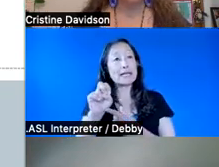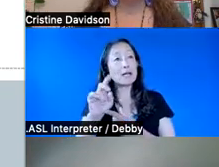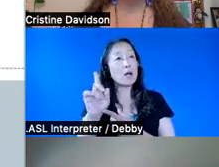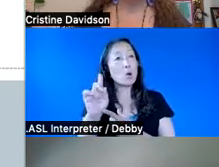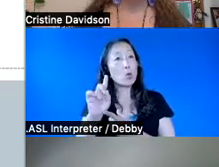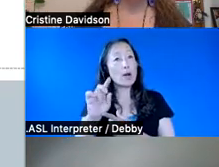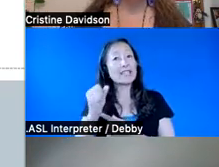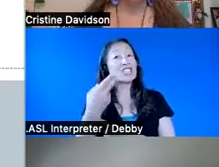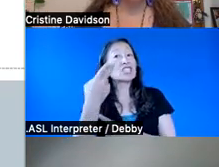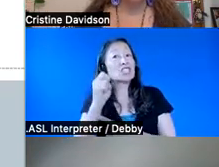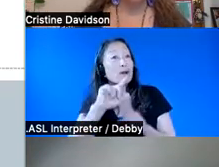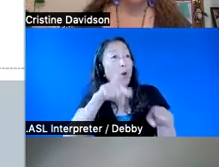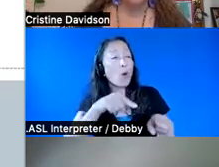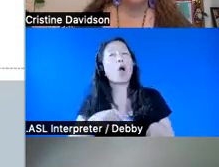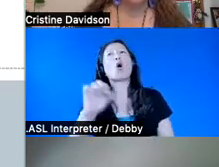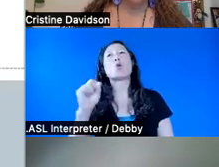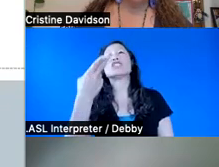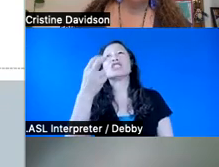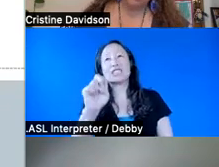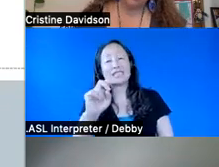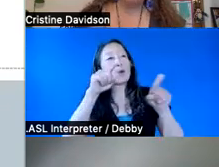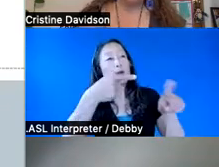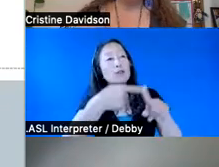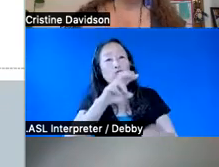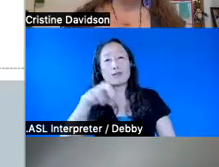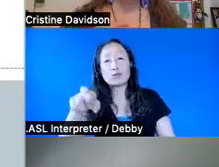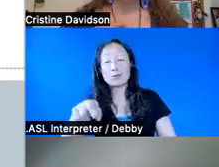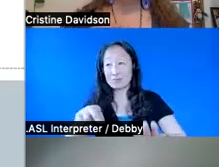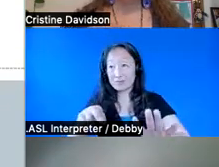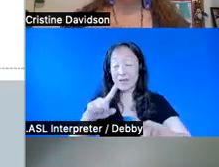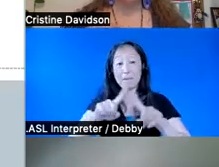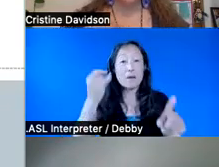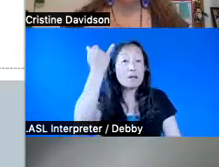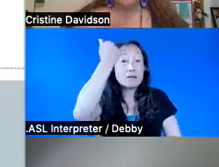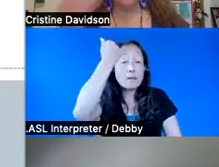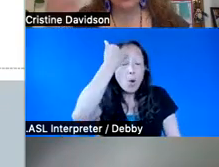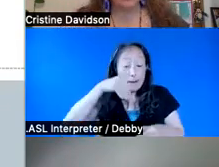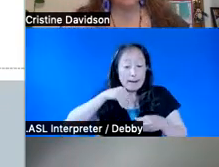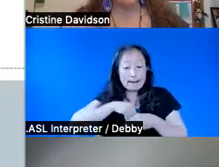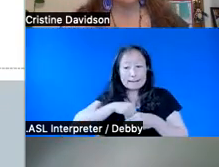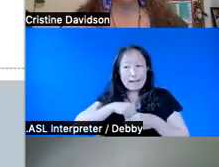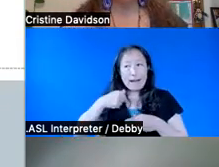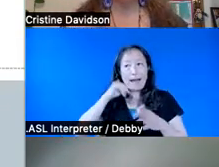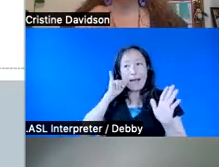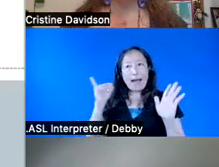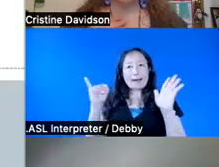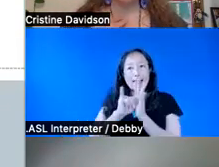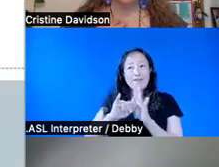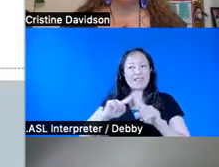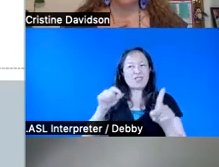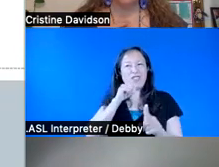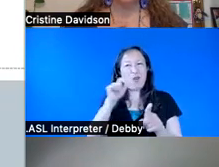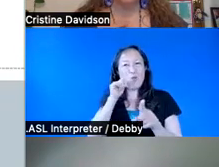to the restroom, right? And so, but if I did not identify with how I look, if